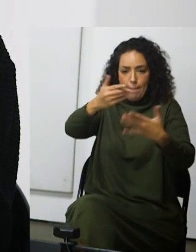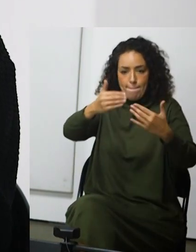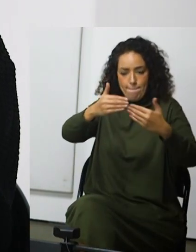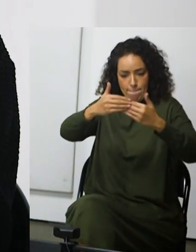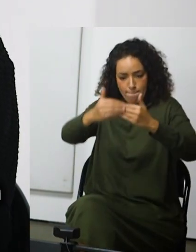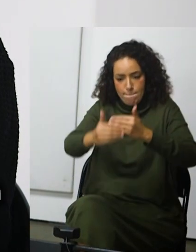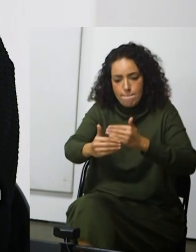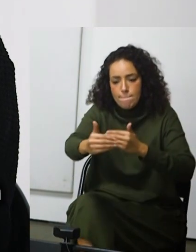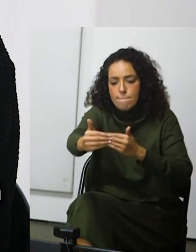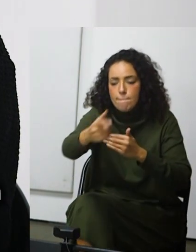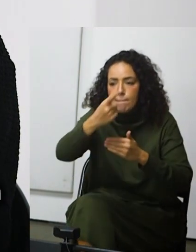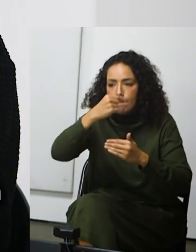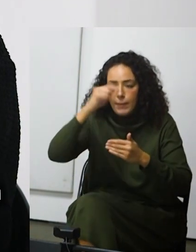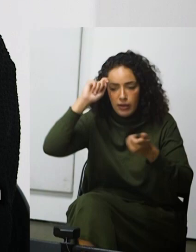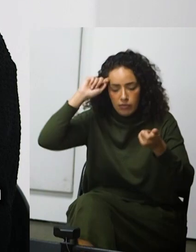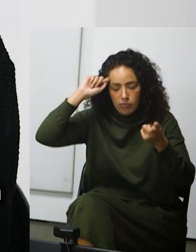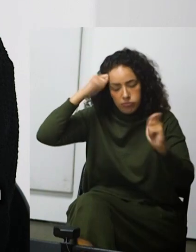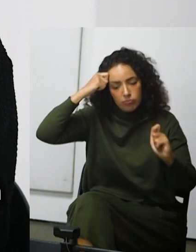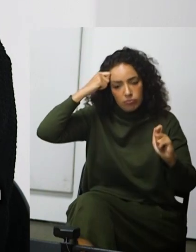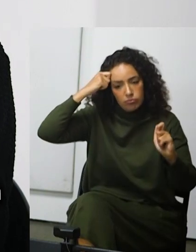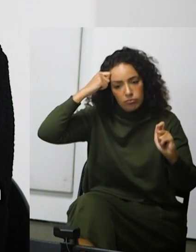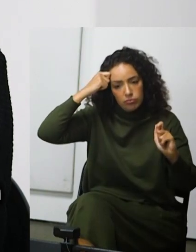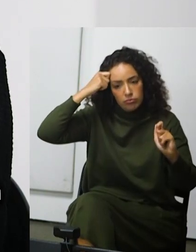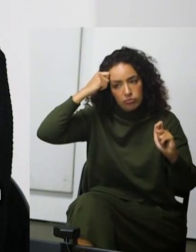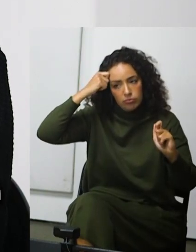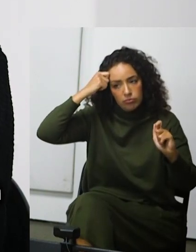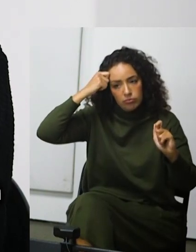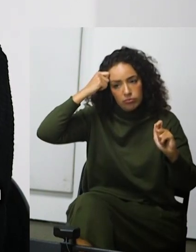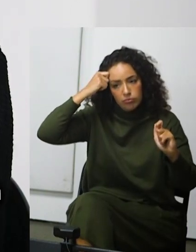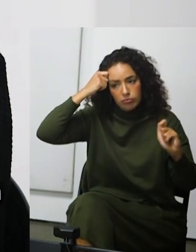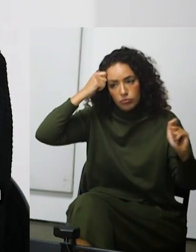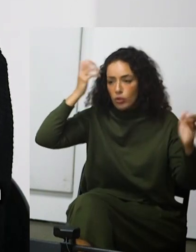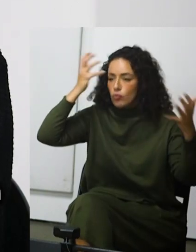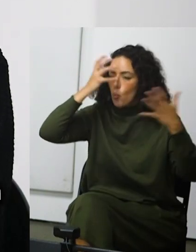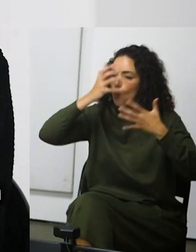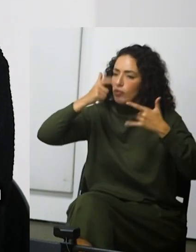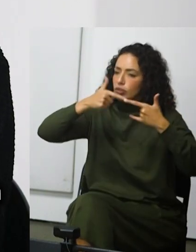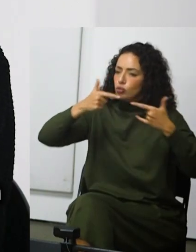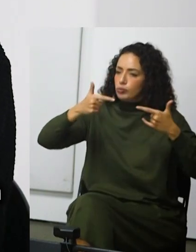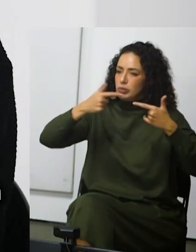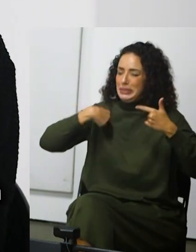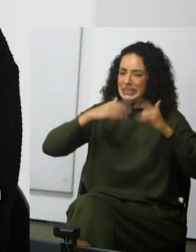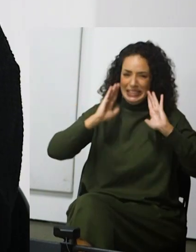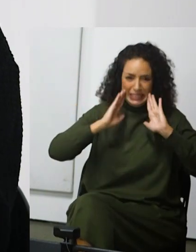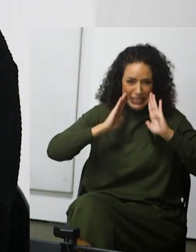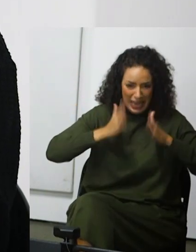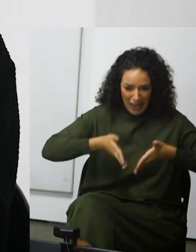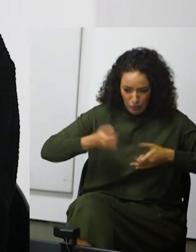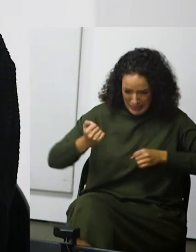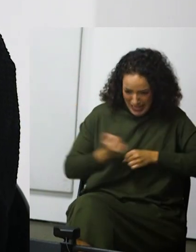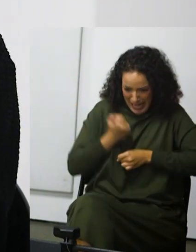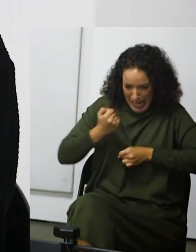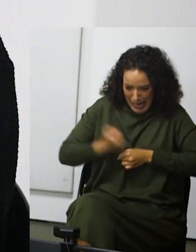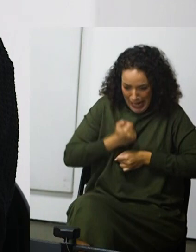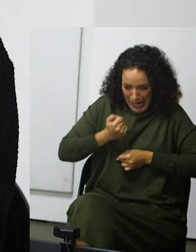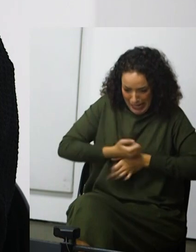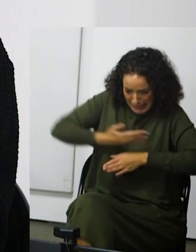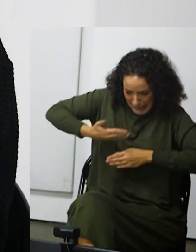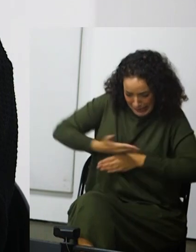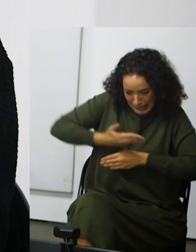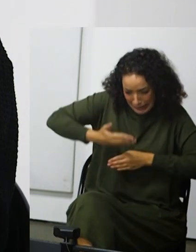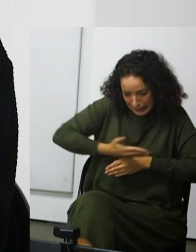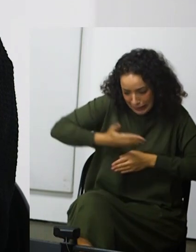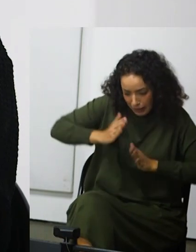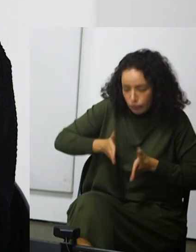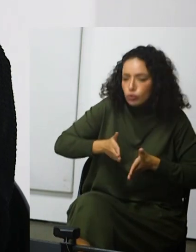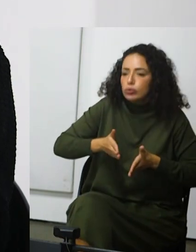have not think about having that pressure myself too much about that need to be productive, because productivity, I guess, is easy to think is